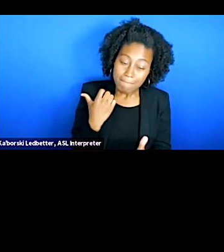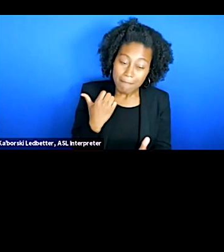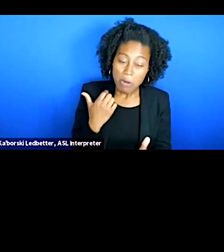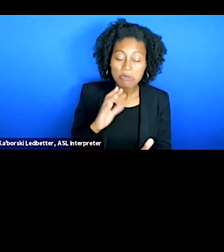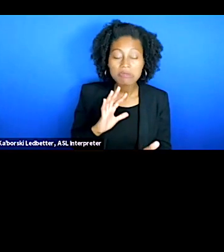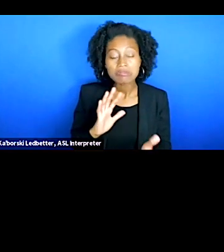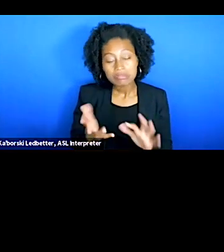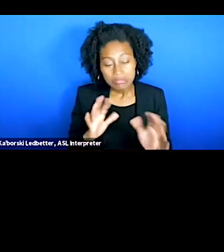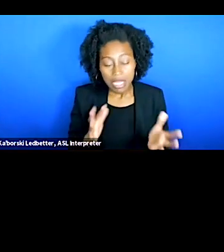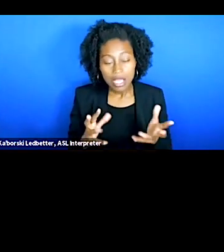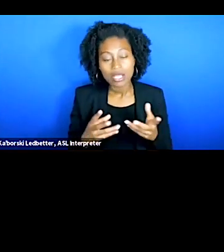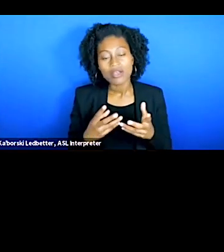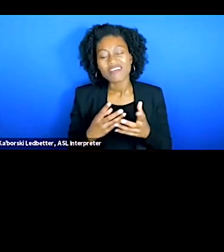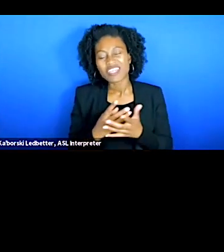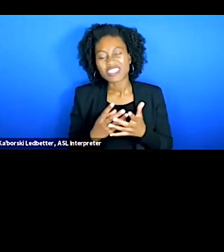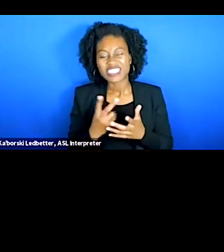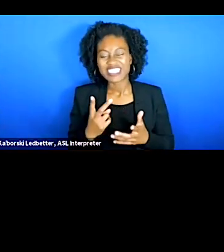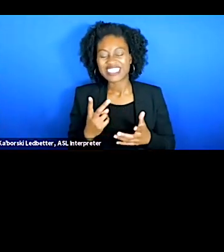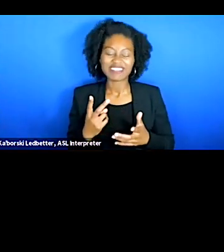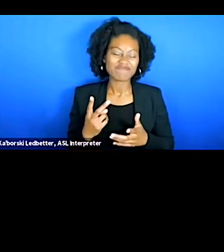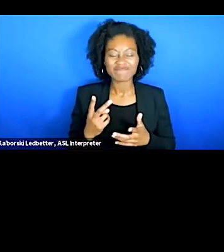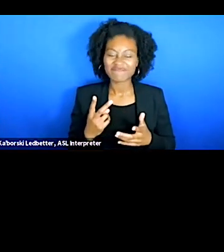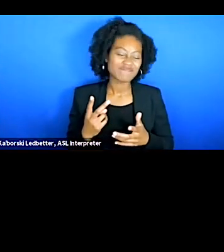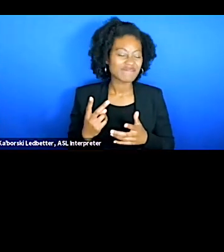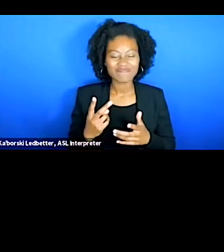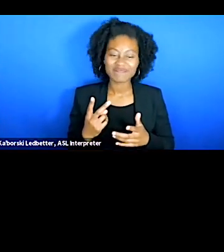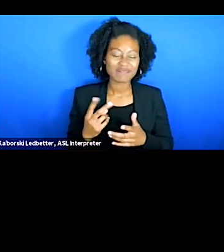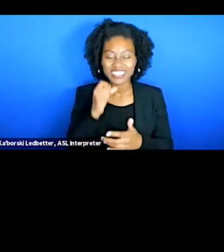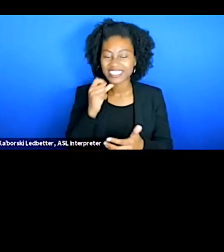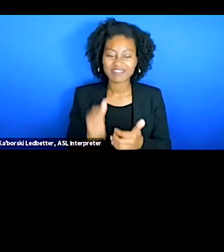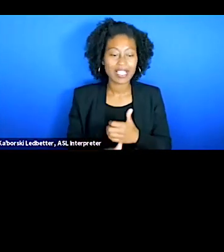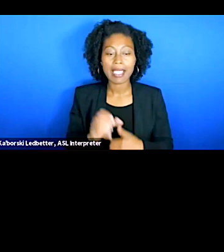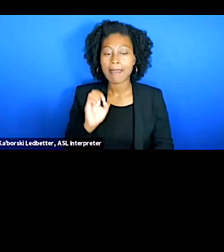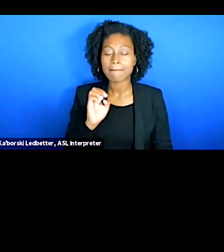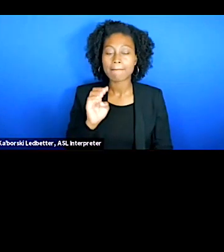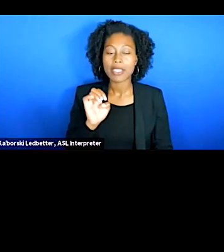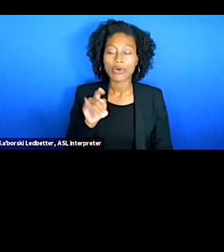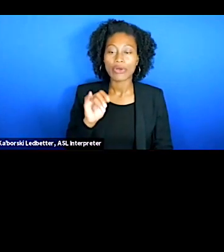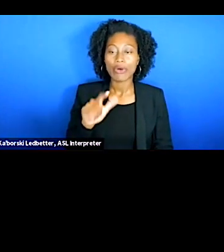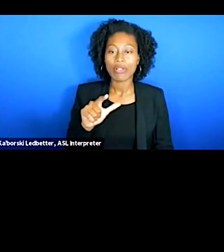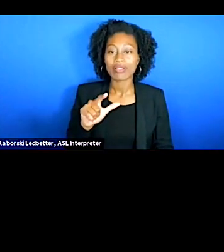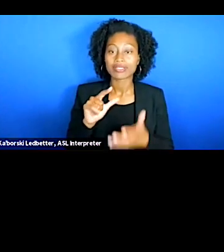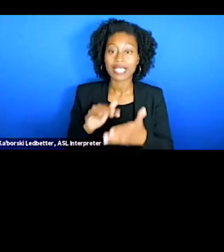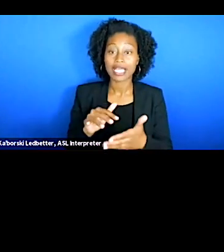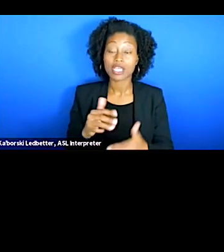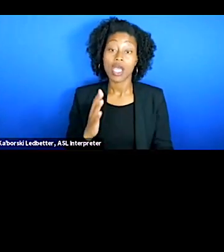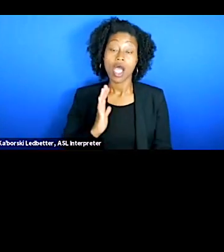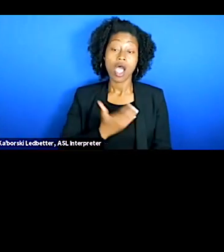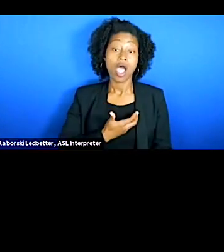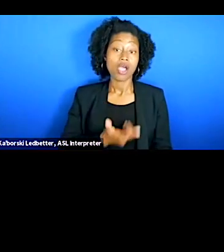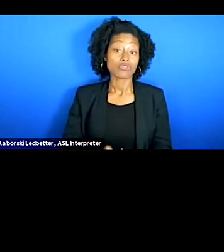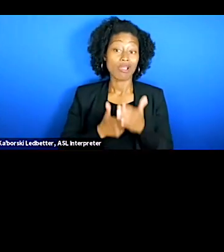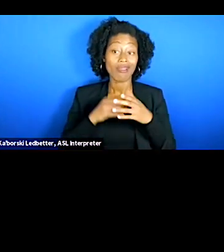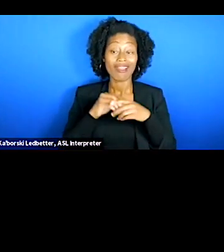2, but it clearly does not fulfill the criterion of being an empirical study. One of our criteria in